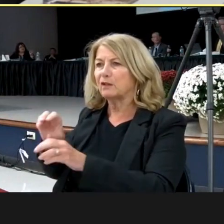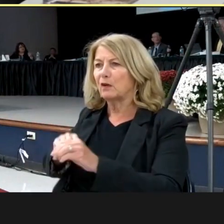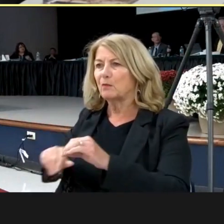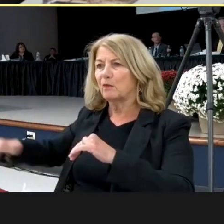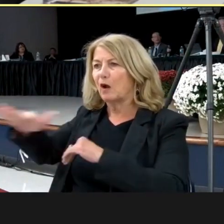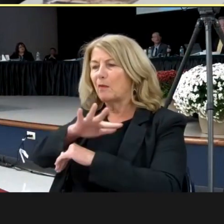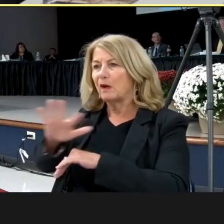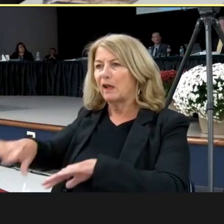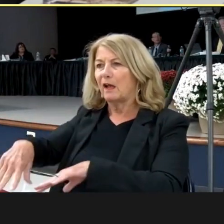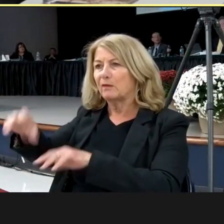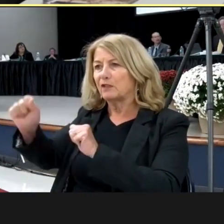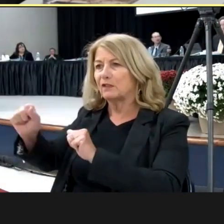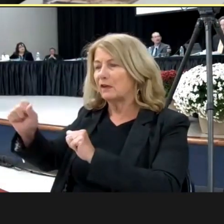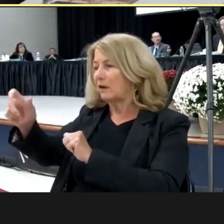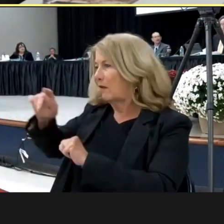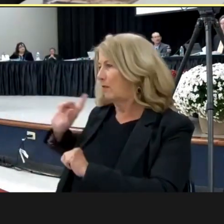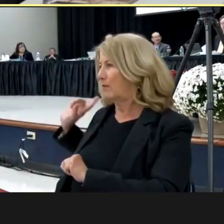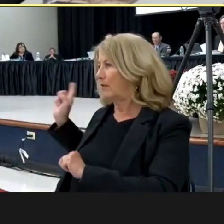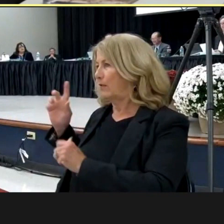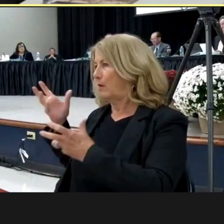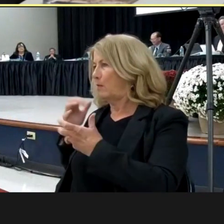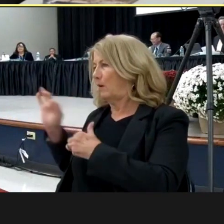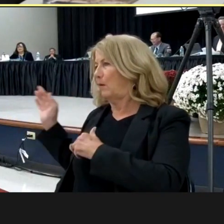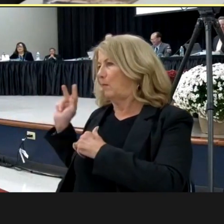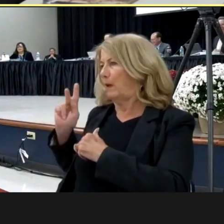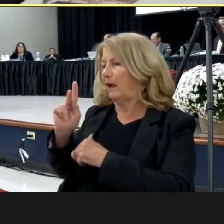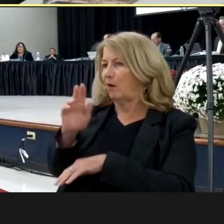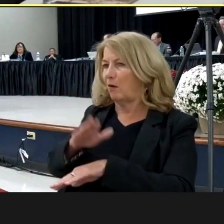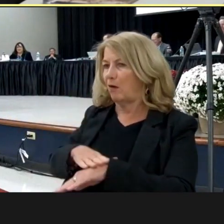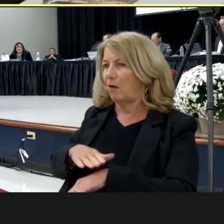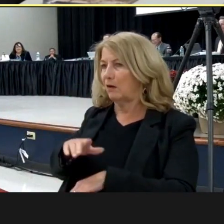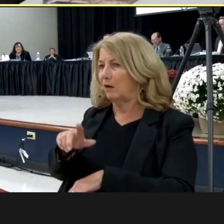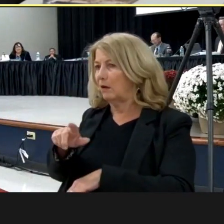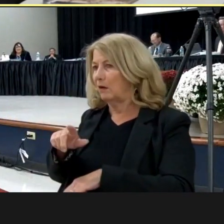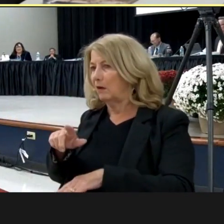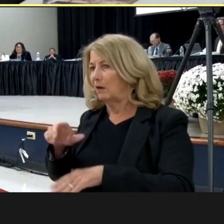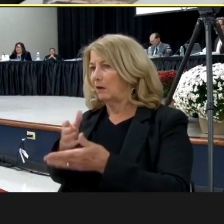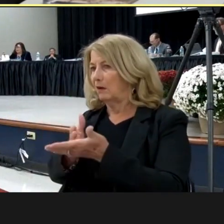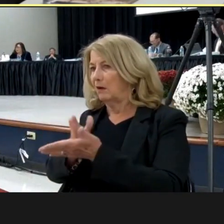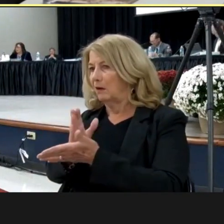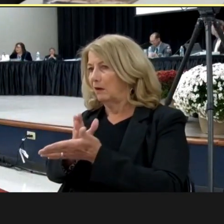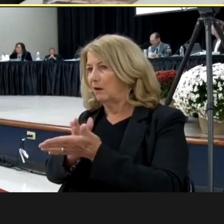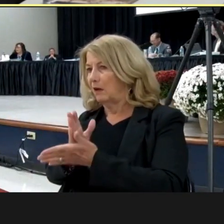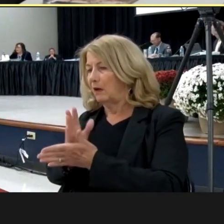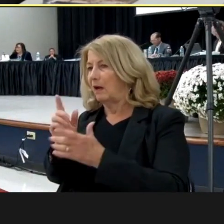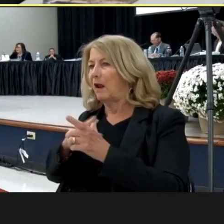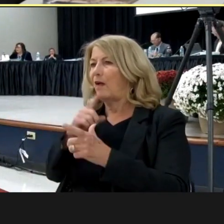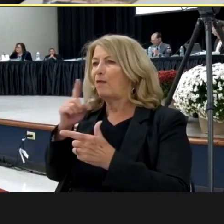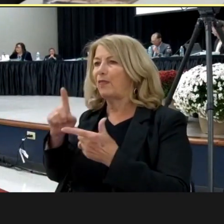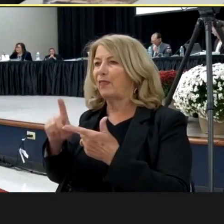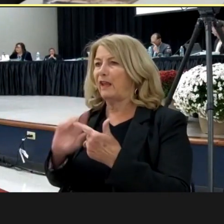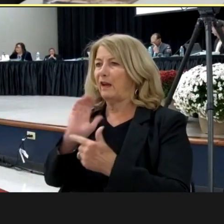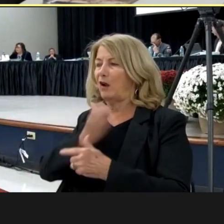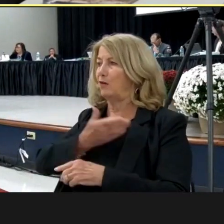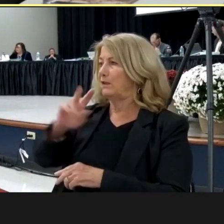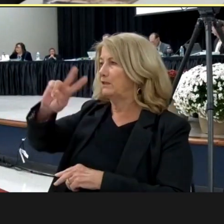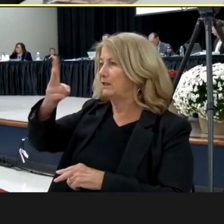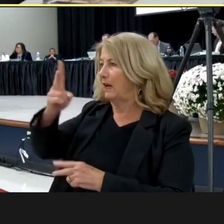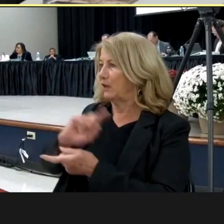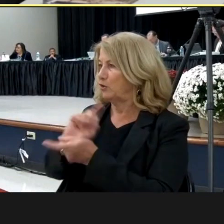on. Might need that. Thank you. All right. And then our second